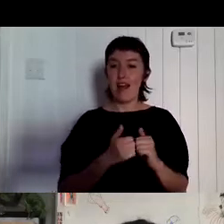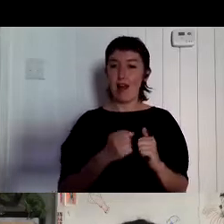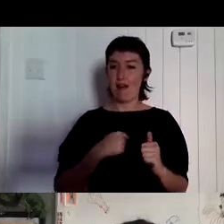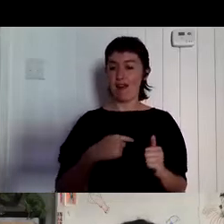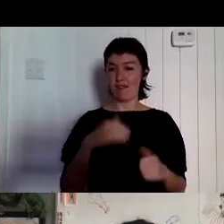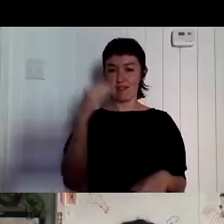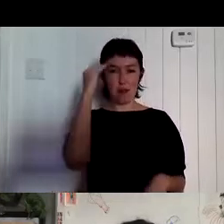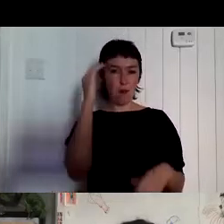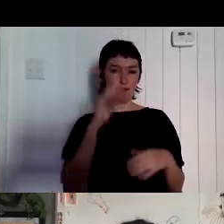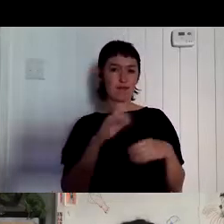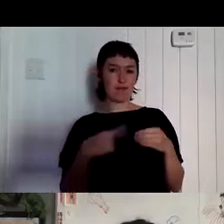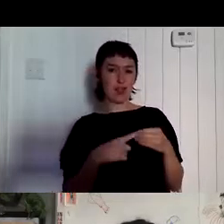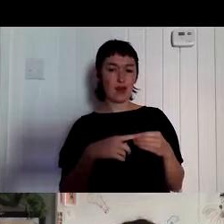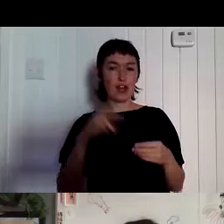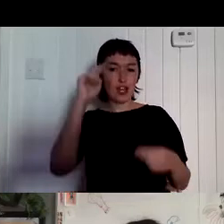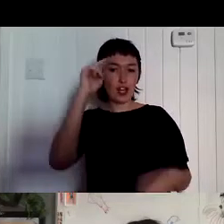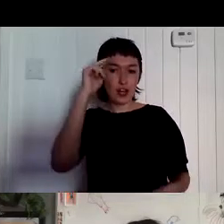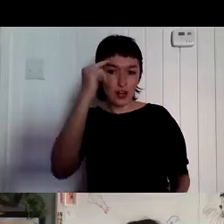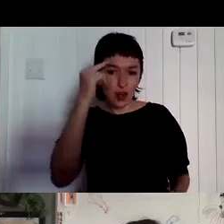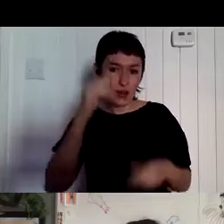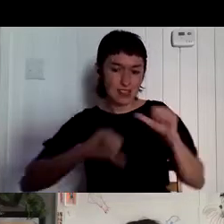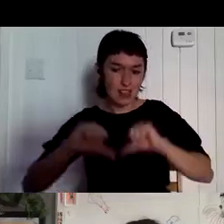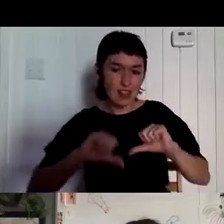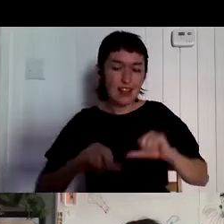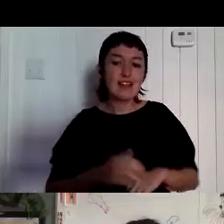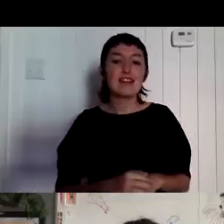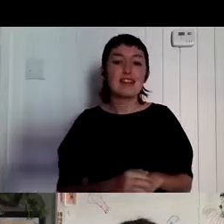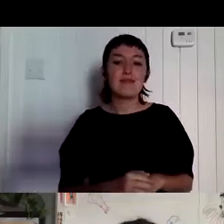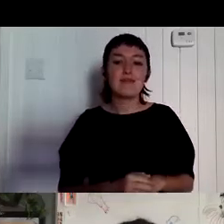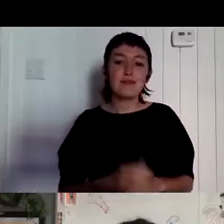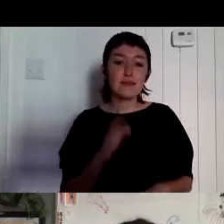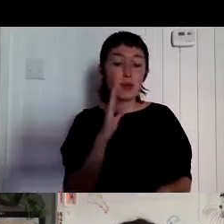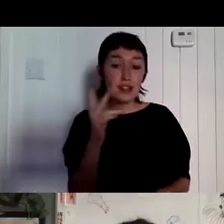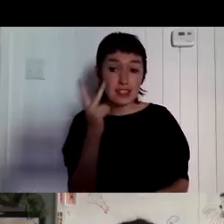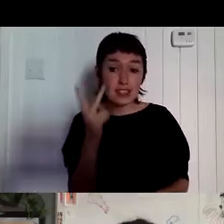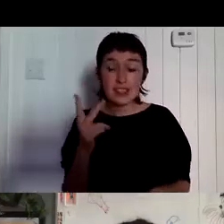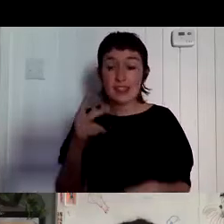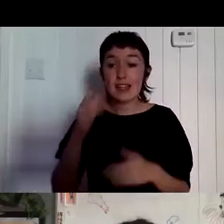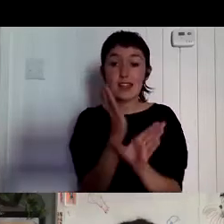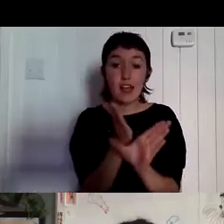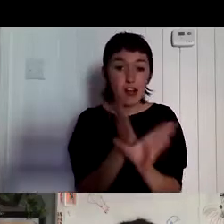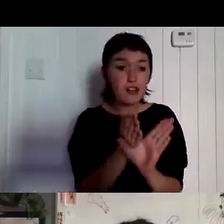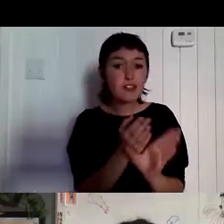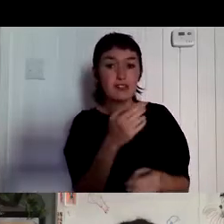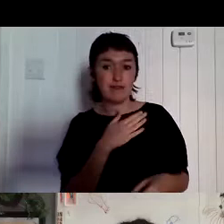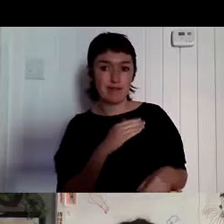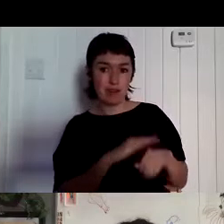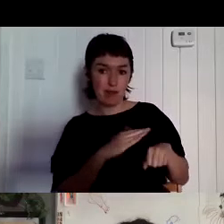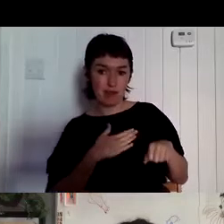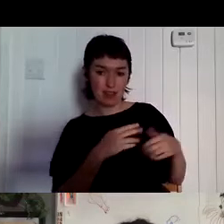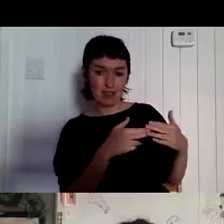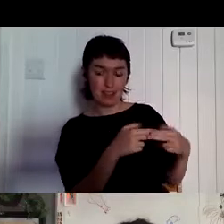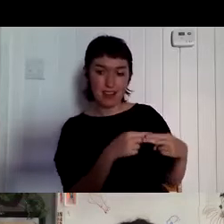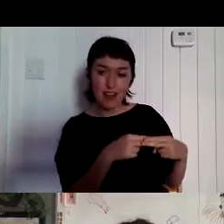word psychology a lot over this page, because that's my background. So I studied psychology in college. I've got a couple of master's degrees in